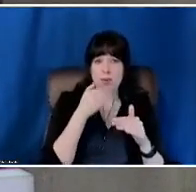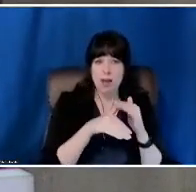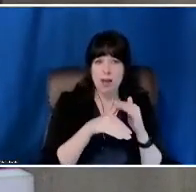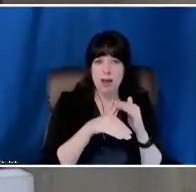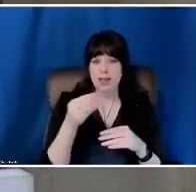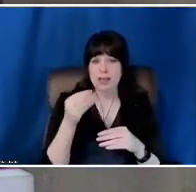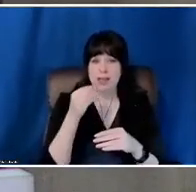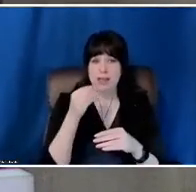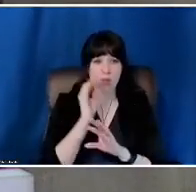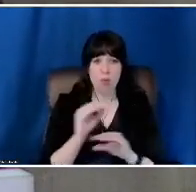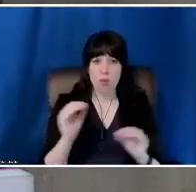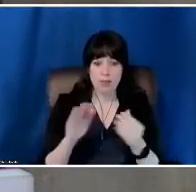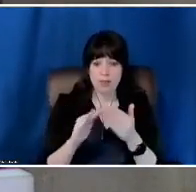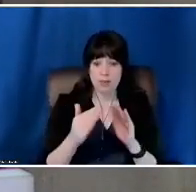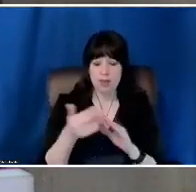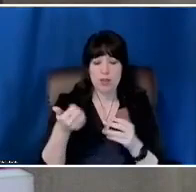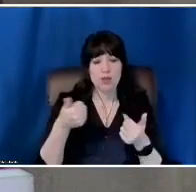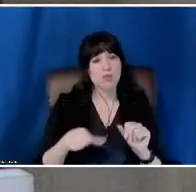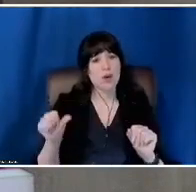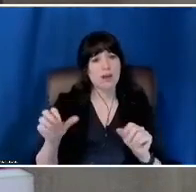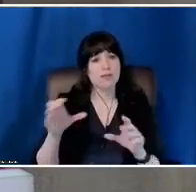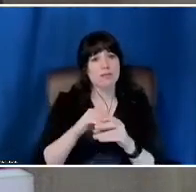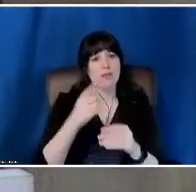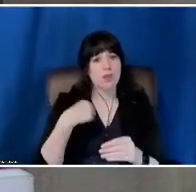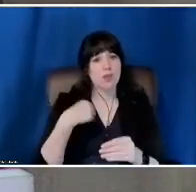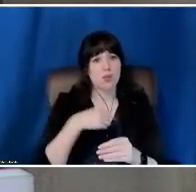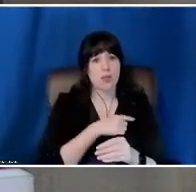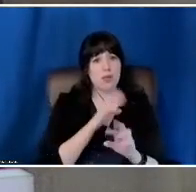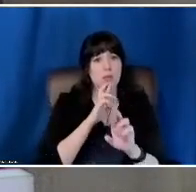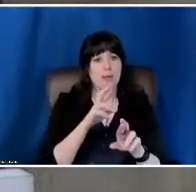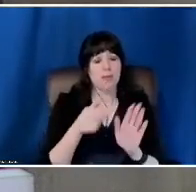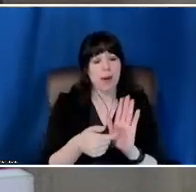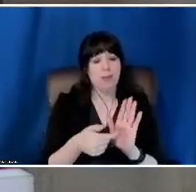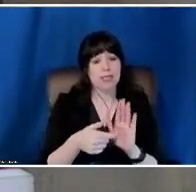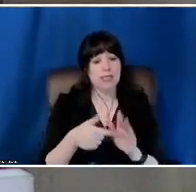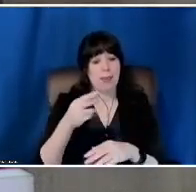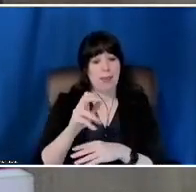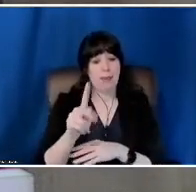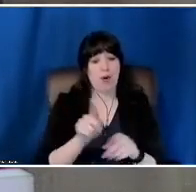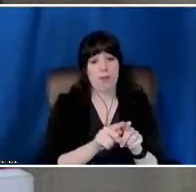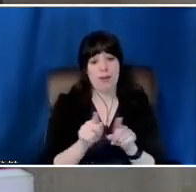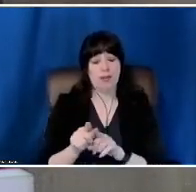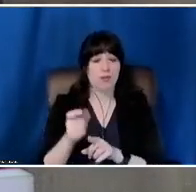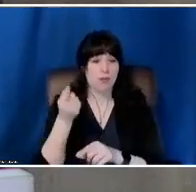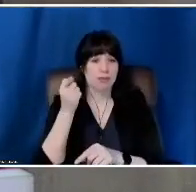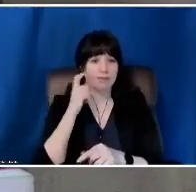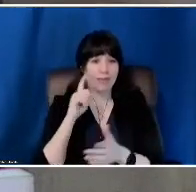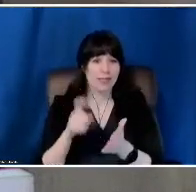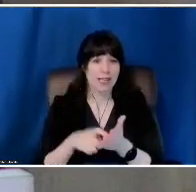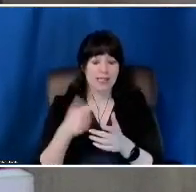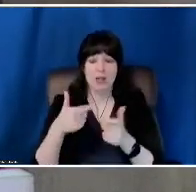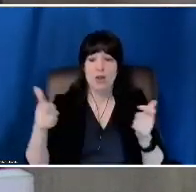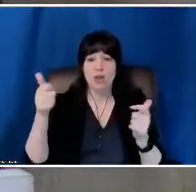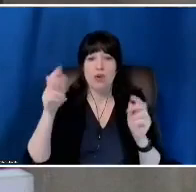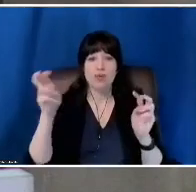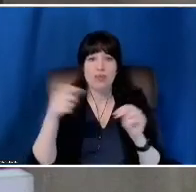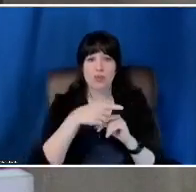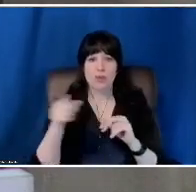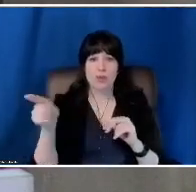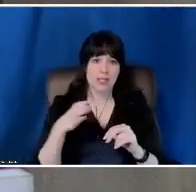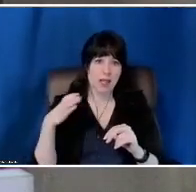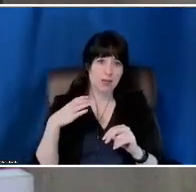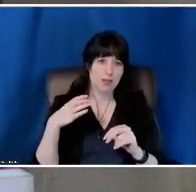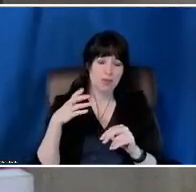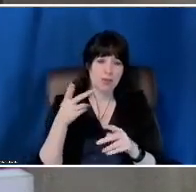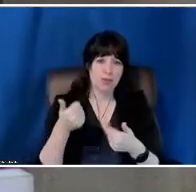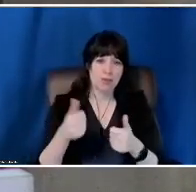to find ways that we can plug in to be a voice for that to represent the parks, but ultimately recognizing that's a larger issue that you all as council are taking on and other aspects